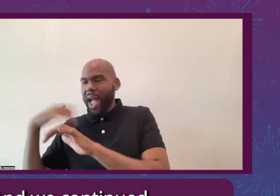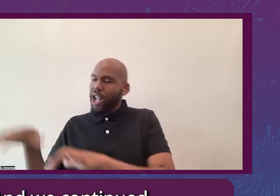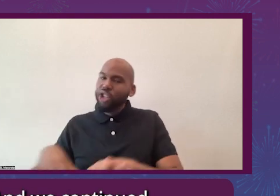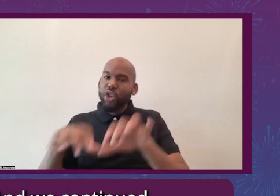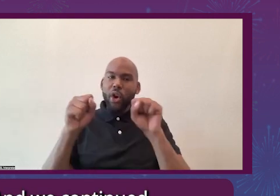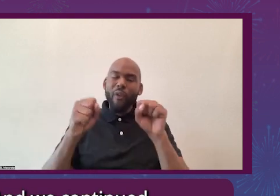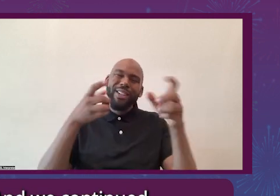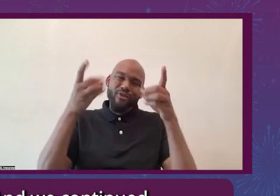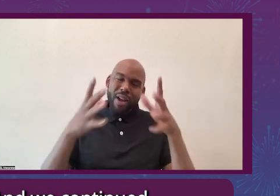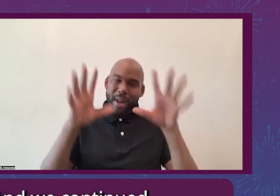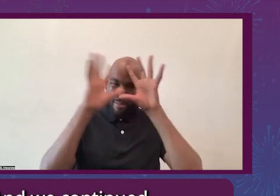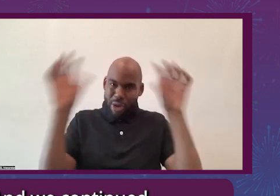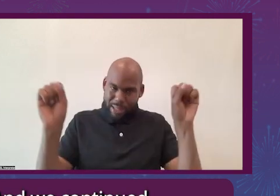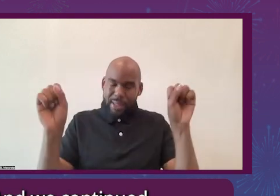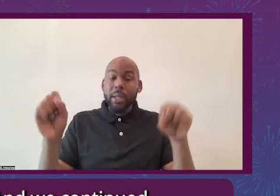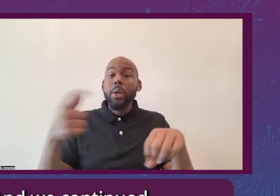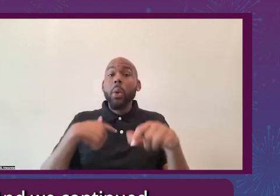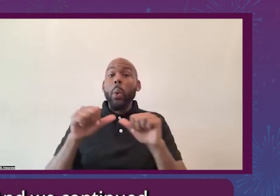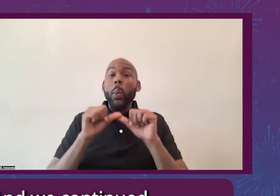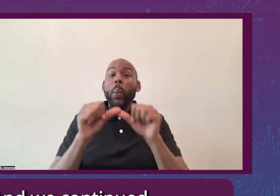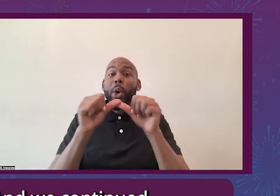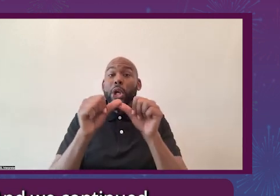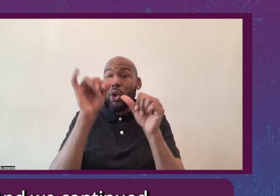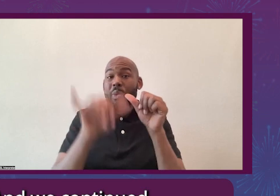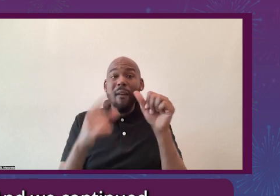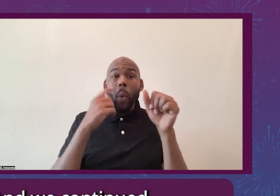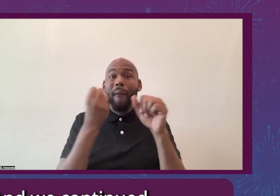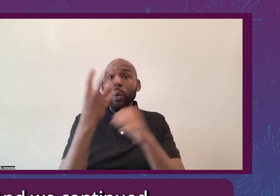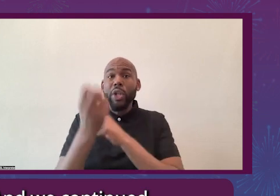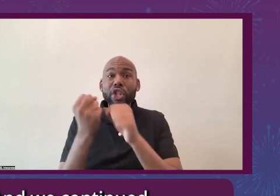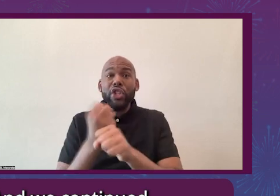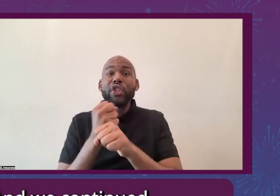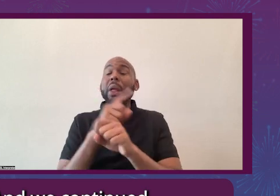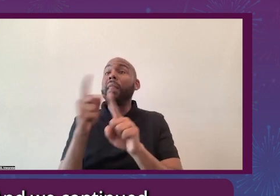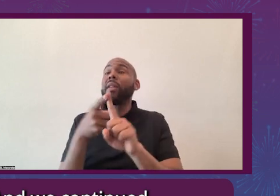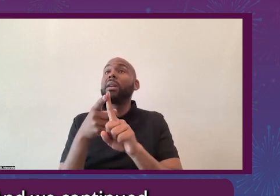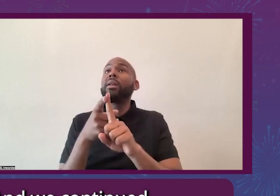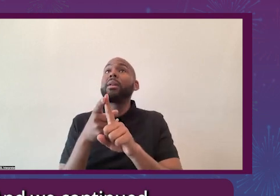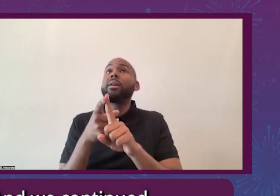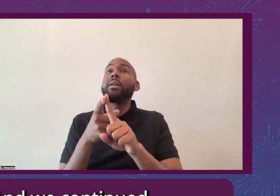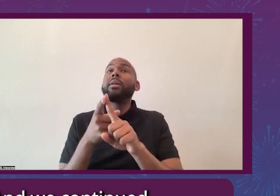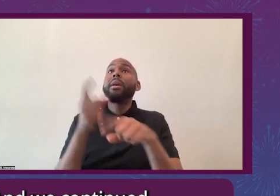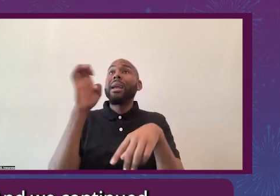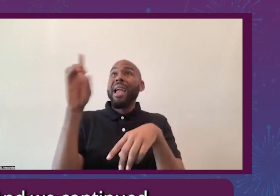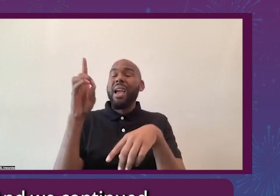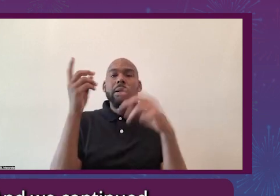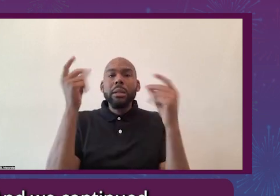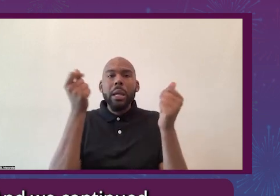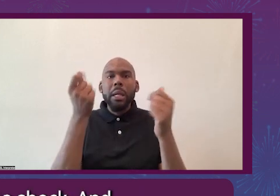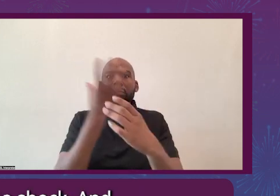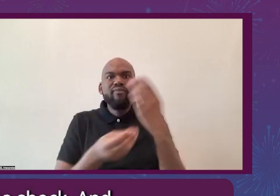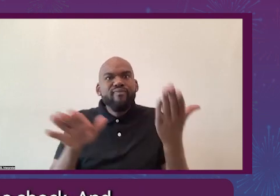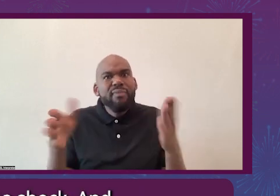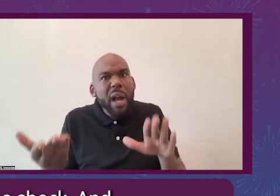director with Ed as the president. And we continued that way for a couple of years. And